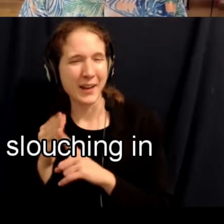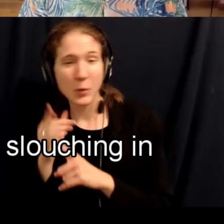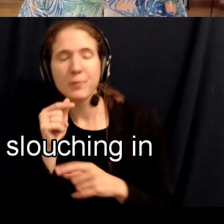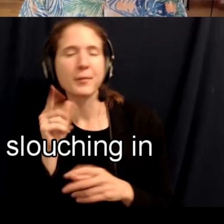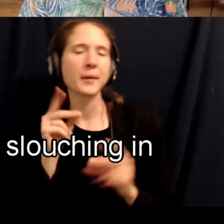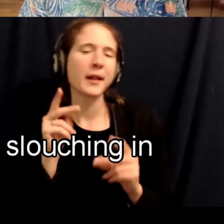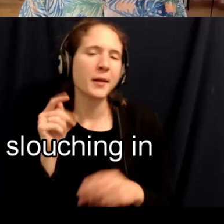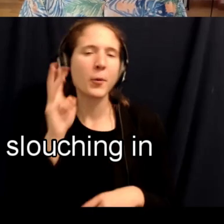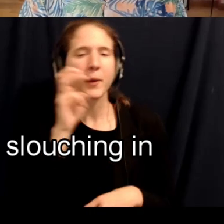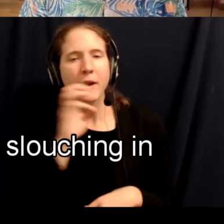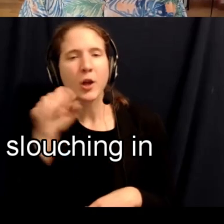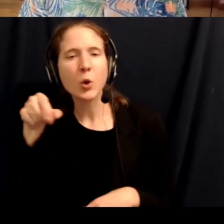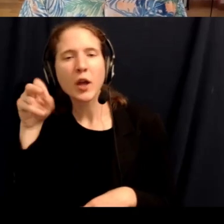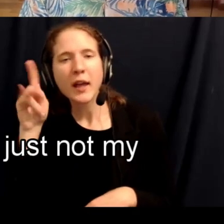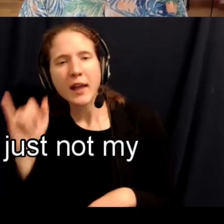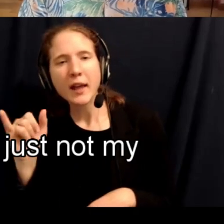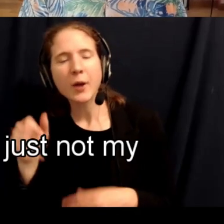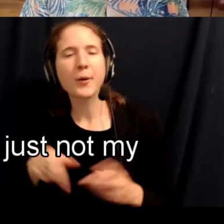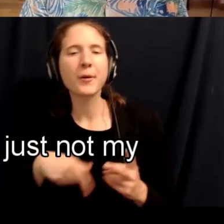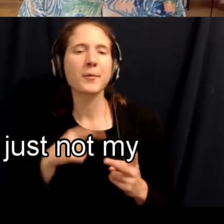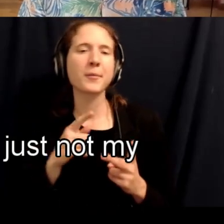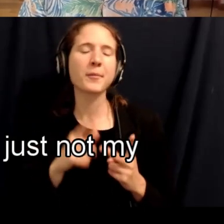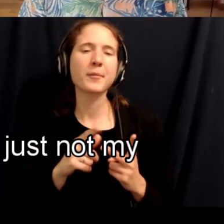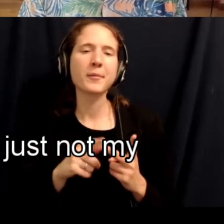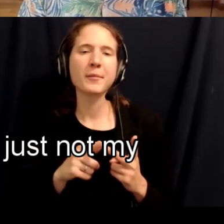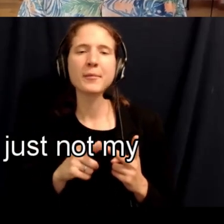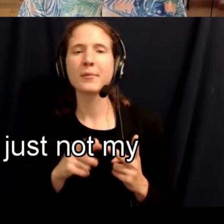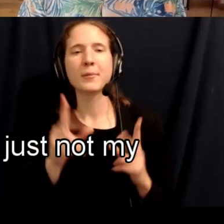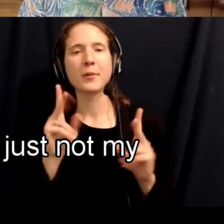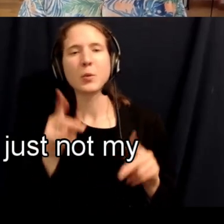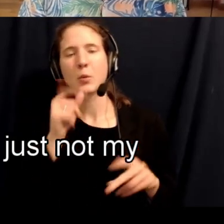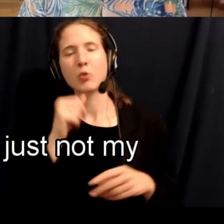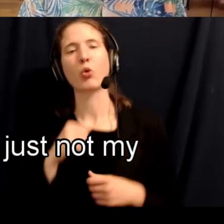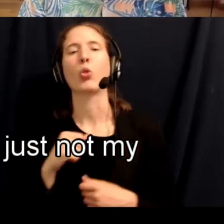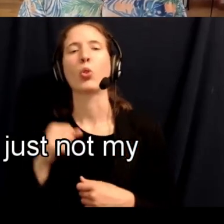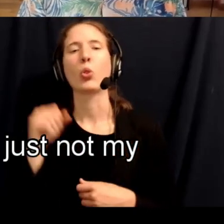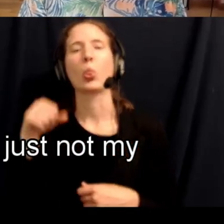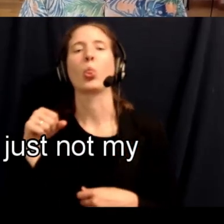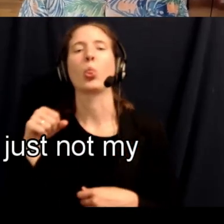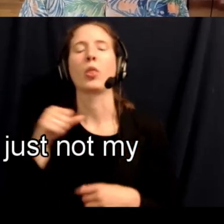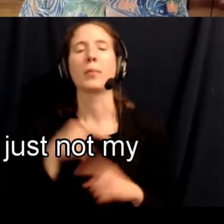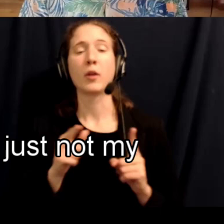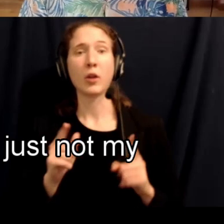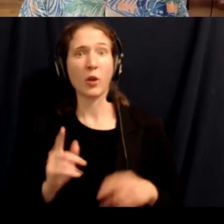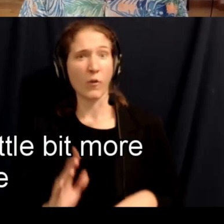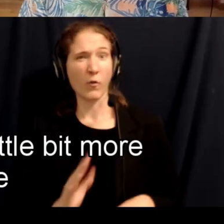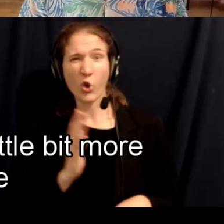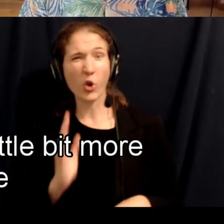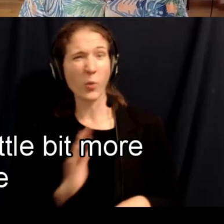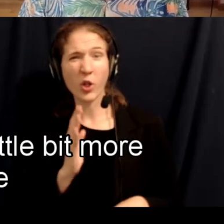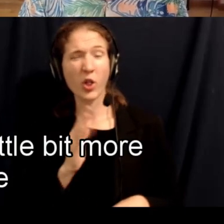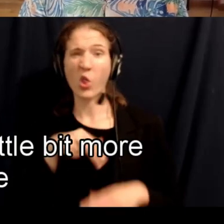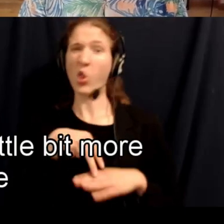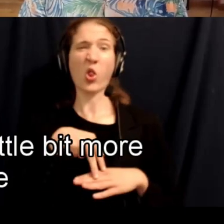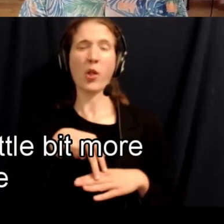I don't know, or someone slouching in a way. But a formal portraiture is just Yeah. not my lane. It Mm. has